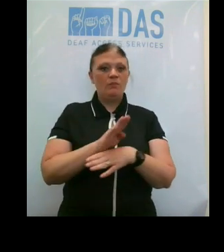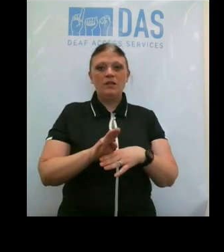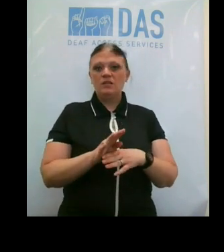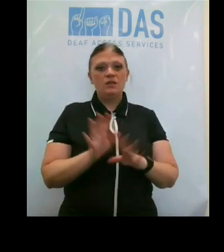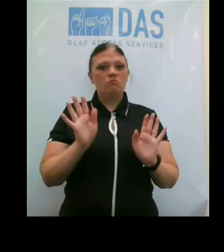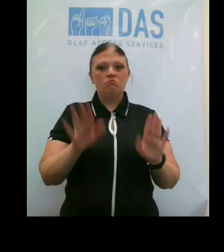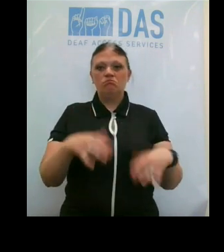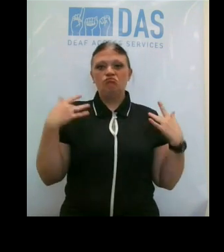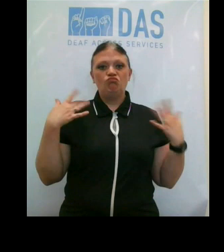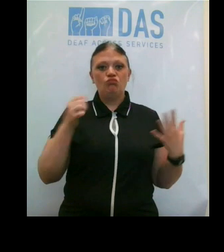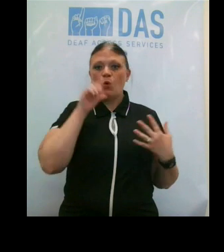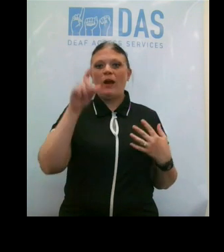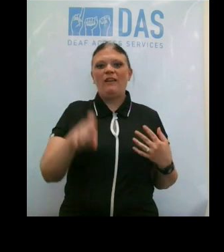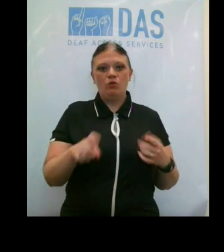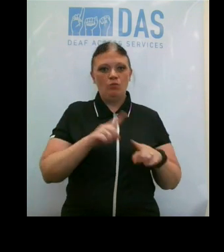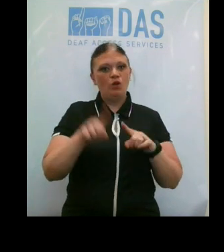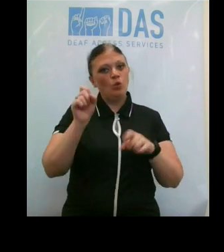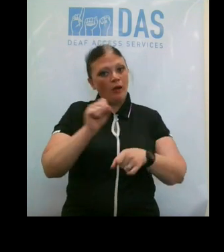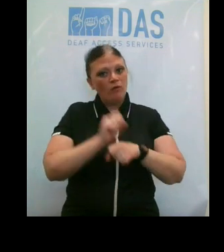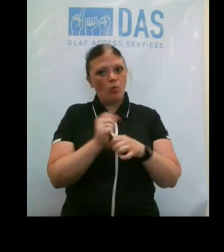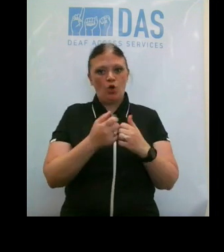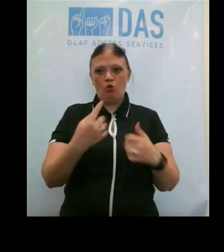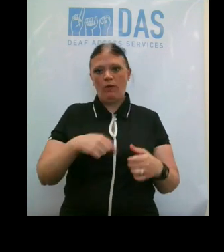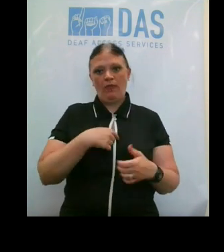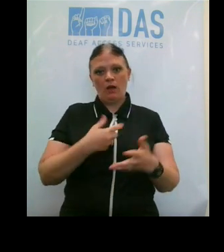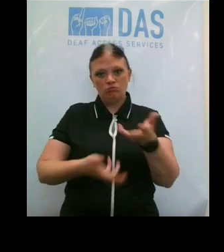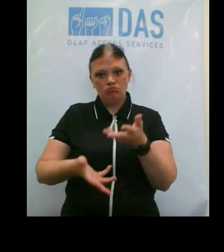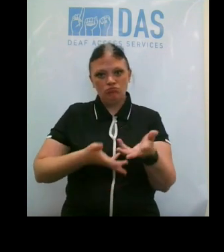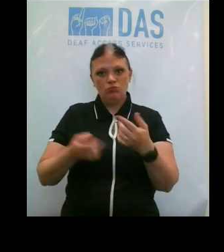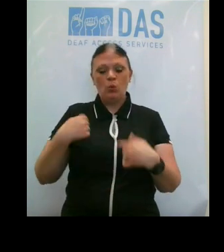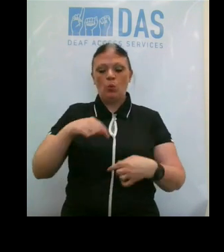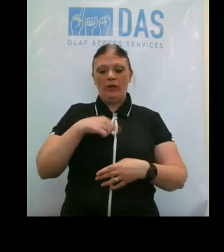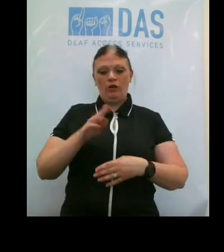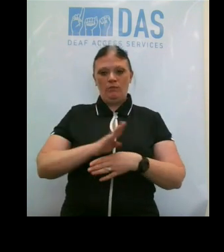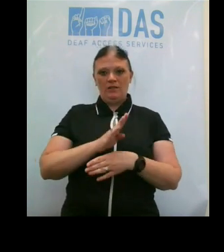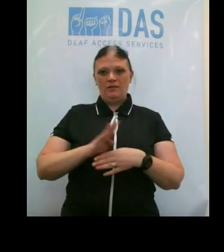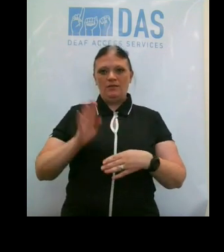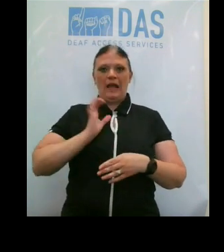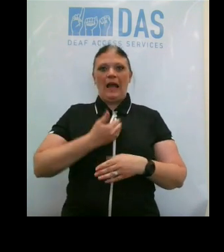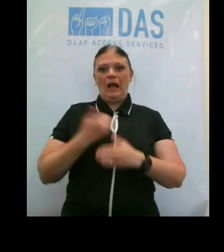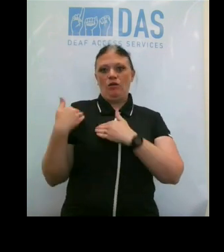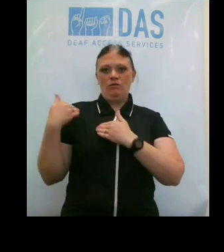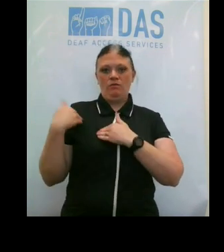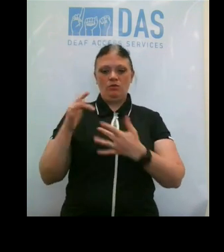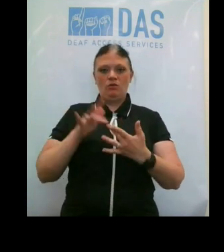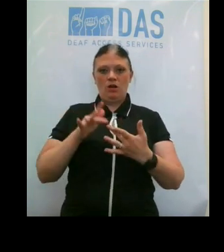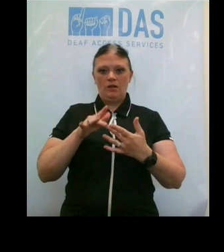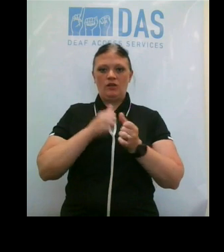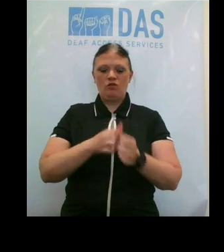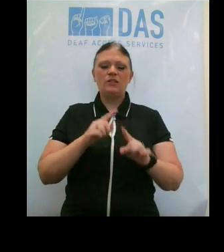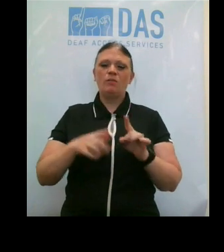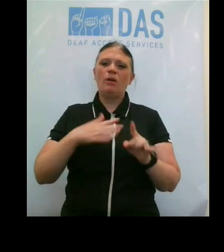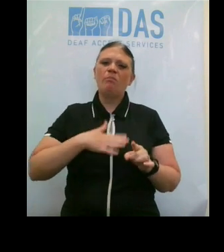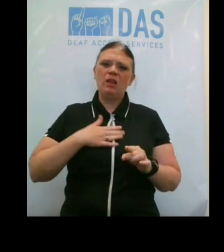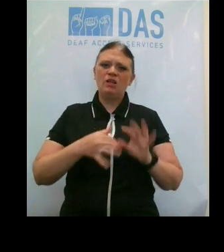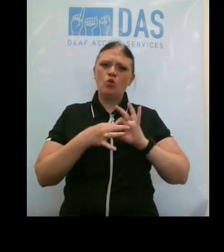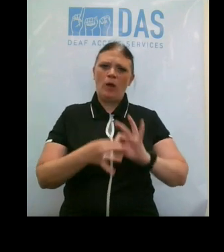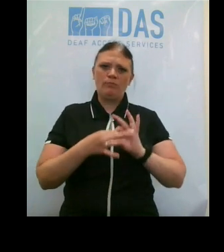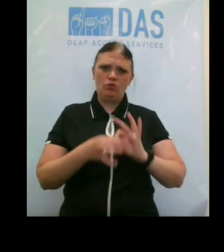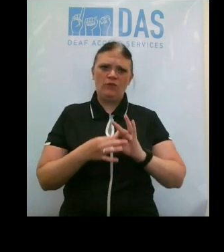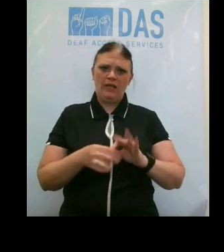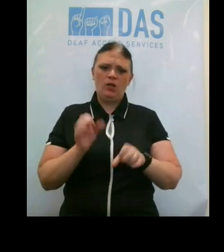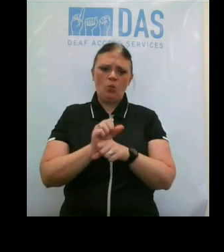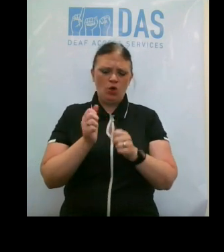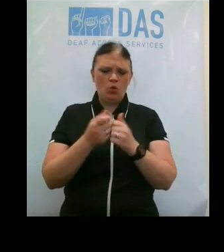do the contact tracing, but you do need to work with us. We're in the business of contact tracing, not you, and please work with us so that we can eliminate